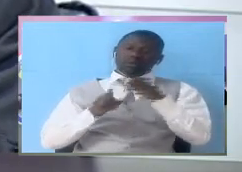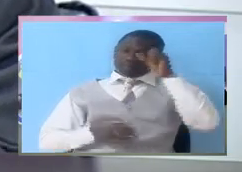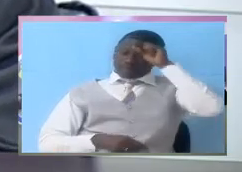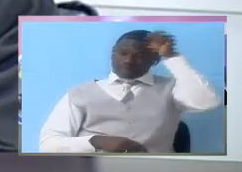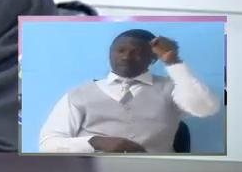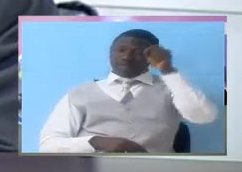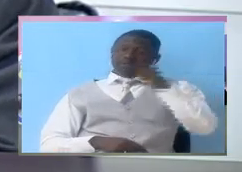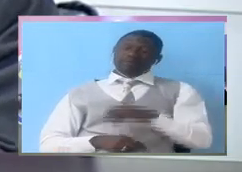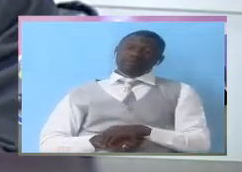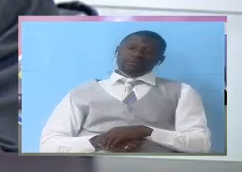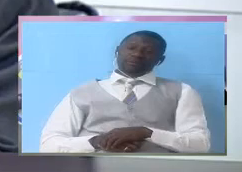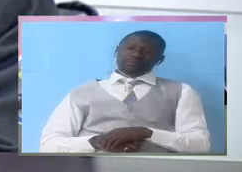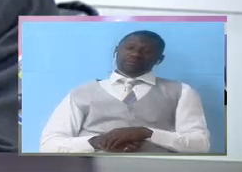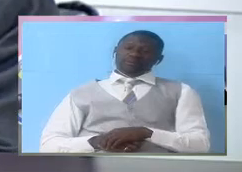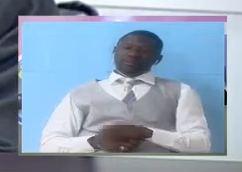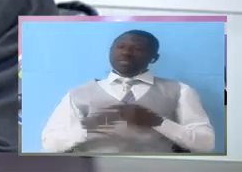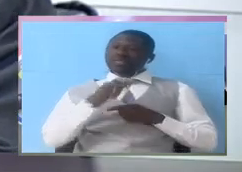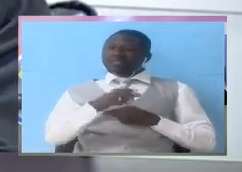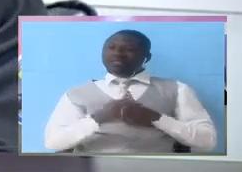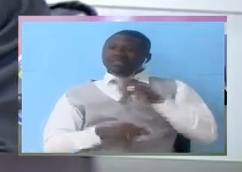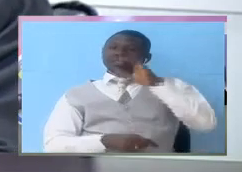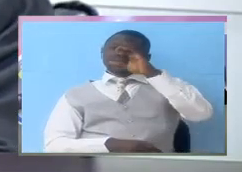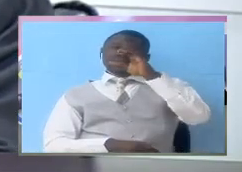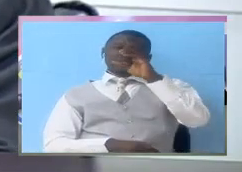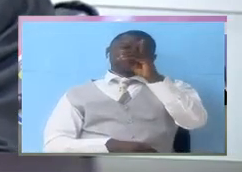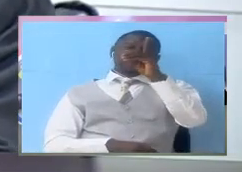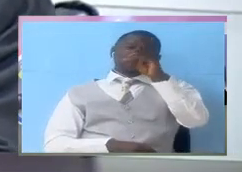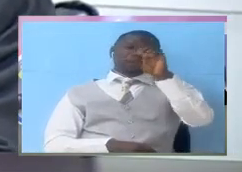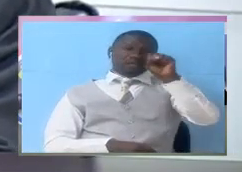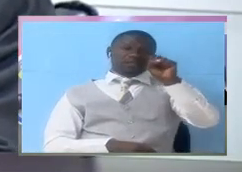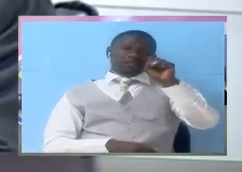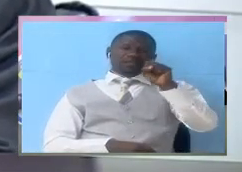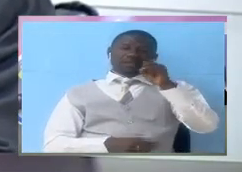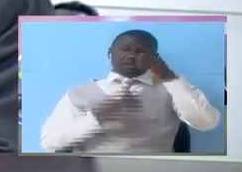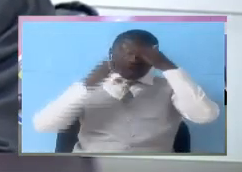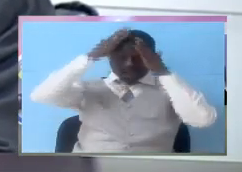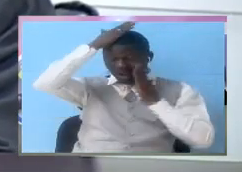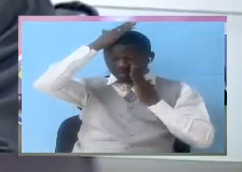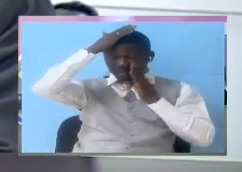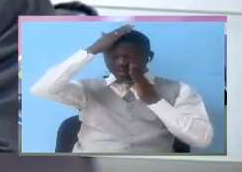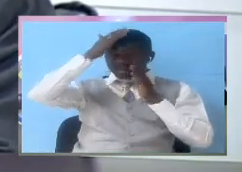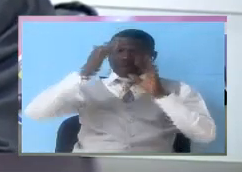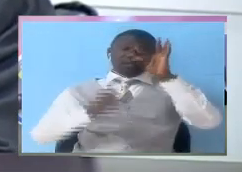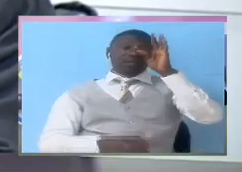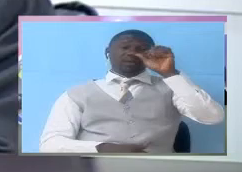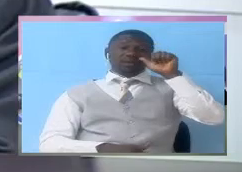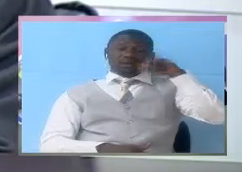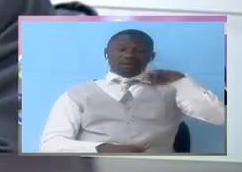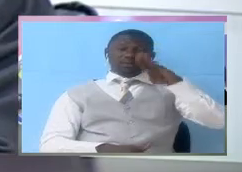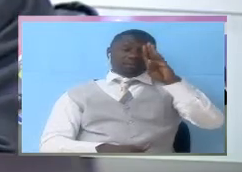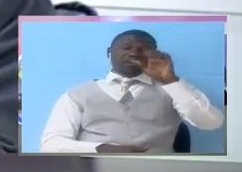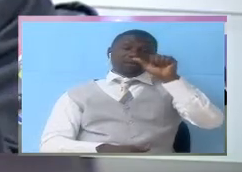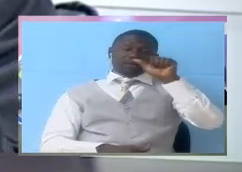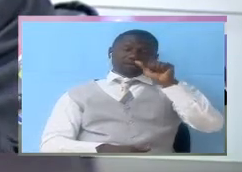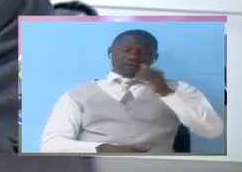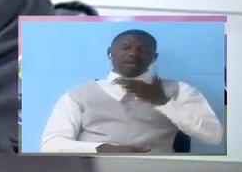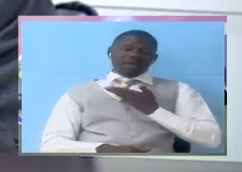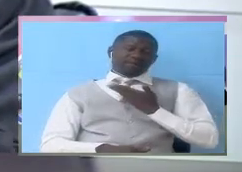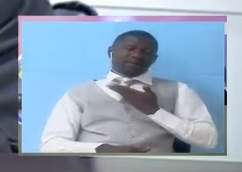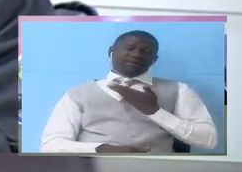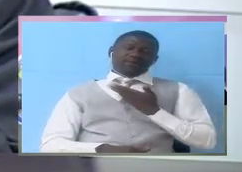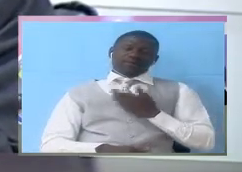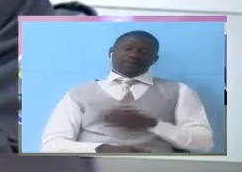The chief of defense staff who was there had. Ki nga xamne mo nekkon chief of defense staff mom moko dan am. So before I